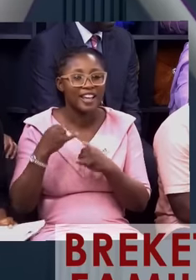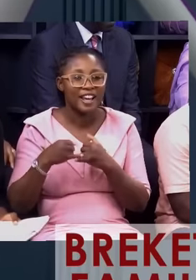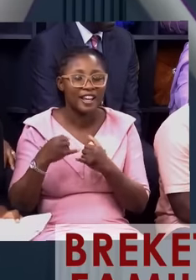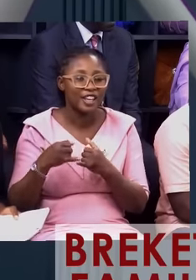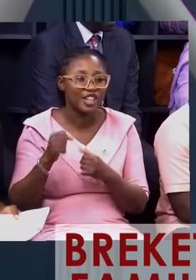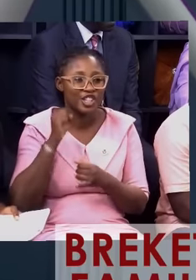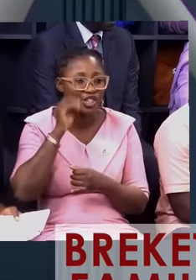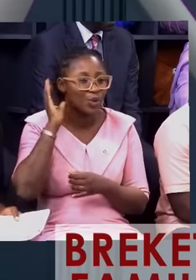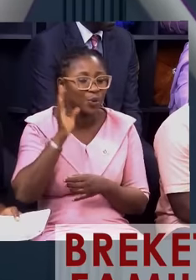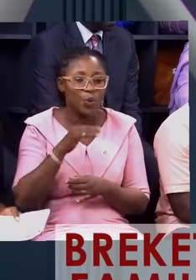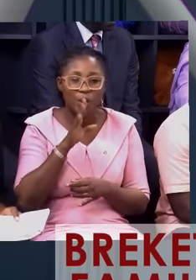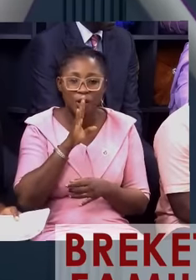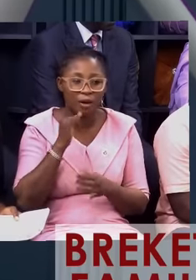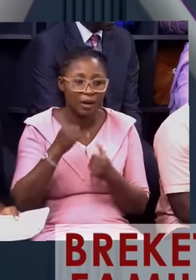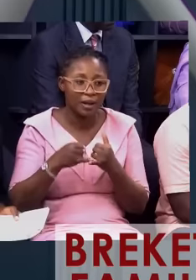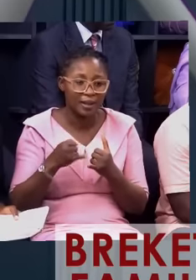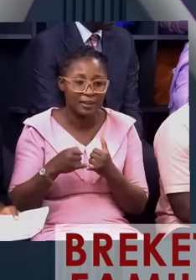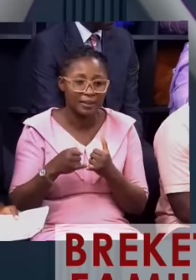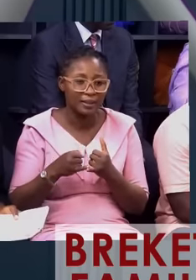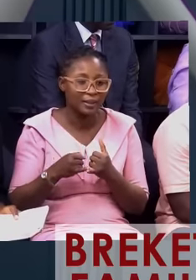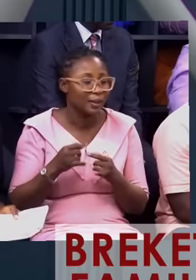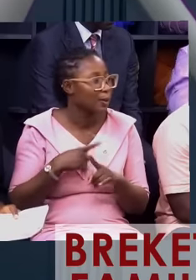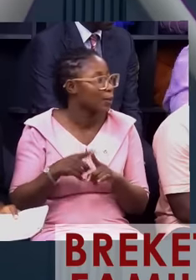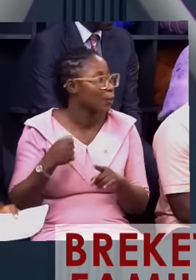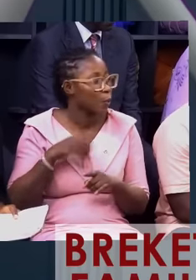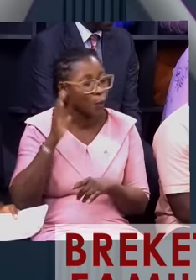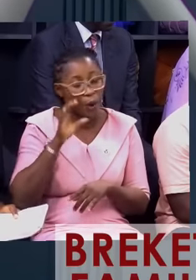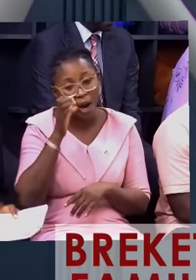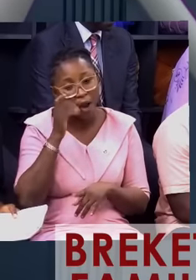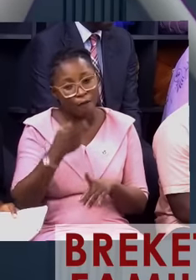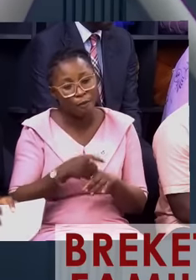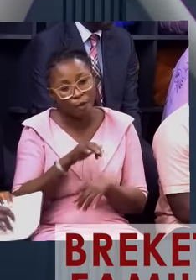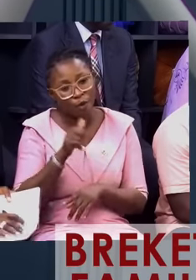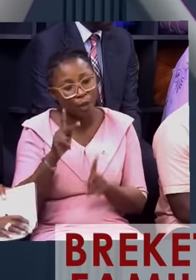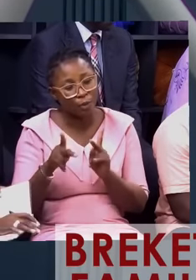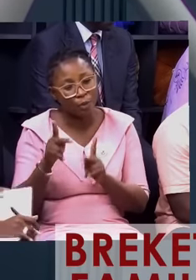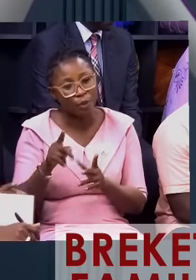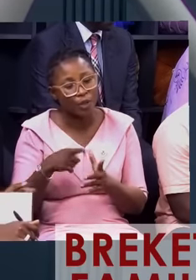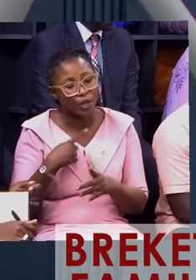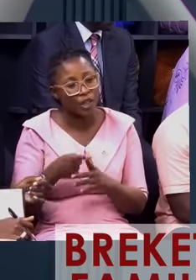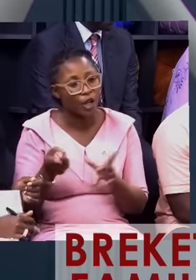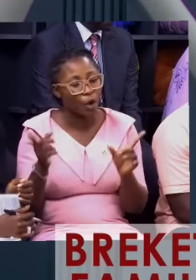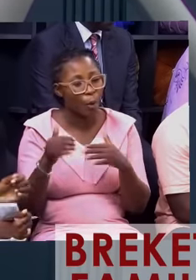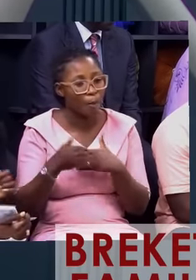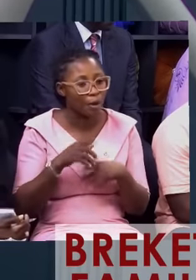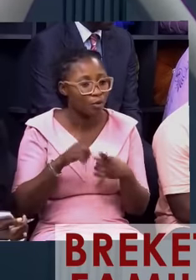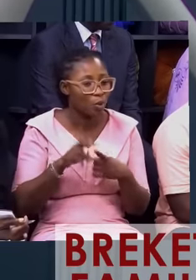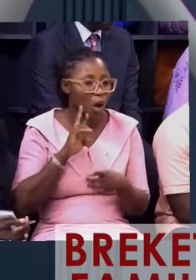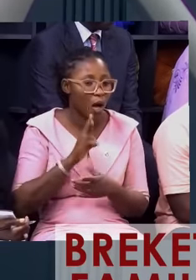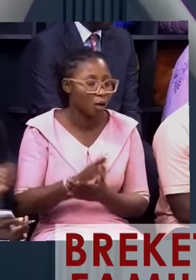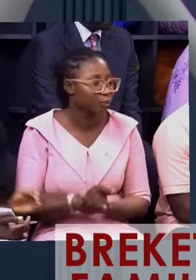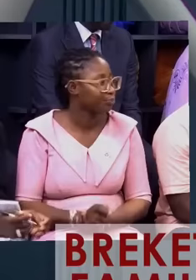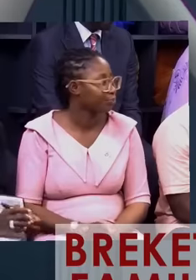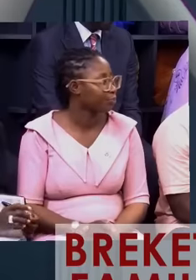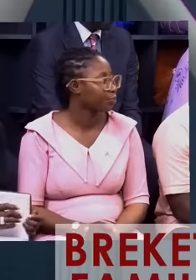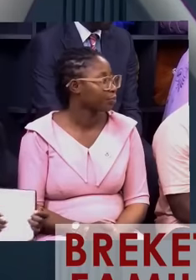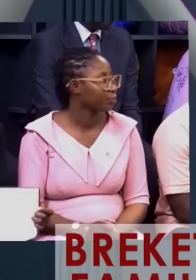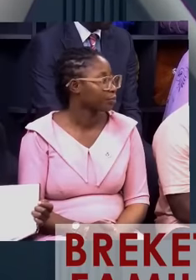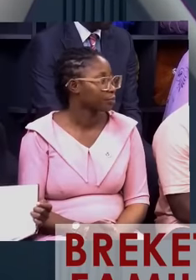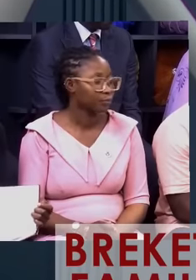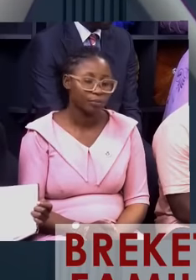the day now she go talk last uh but we go hear from other people then we go come back to her